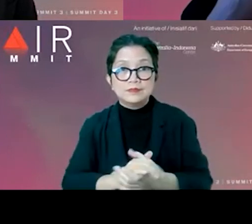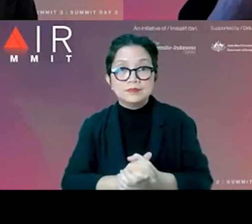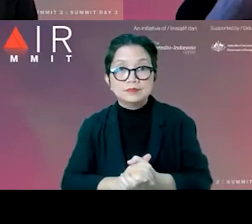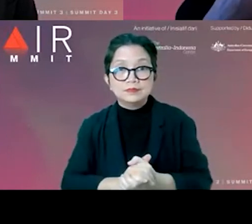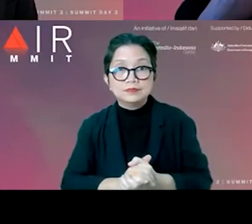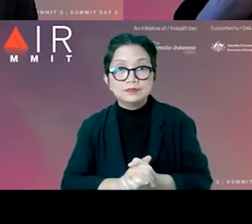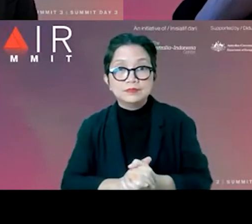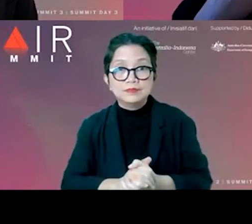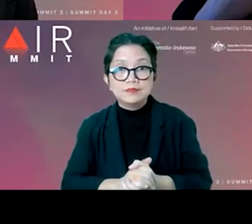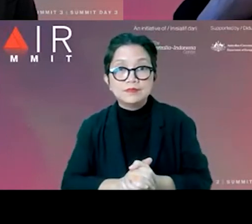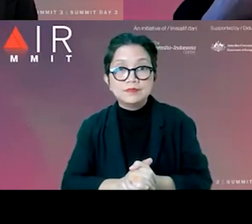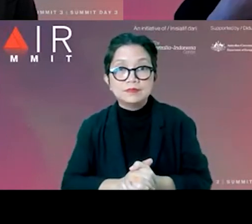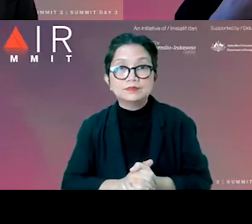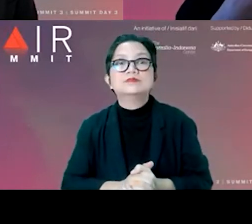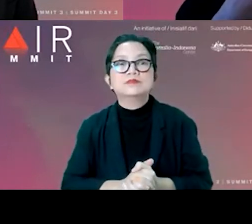Okay then.